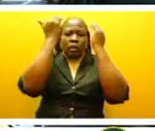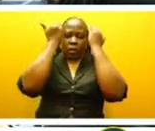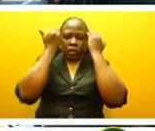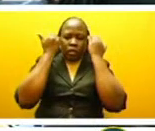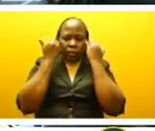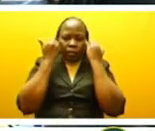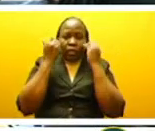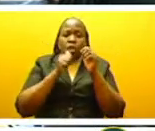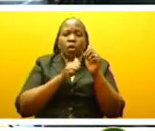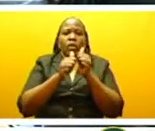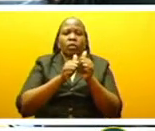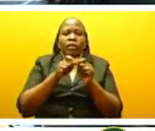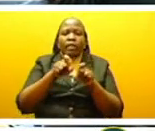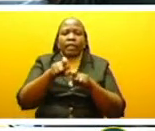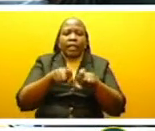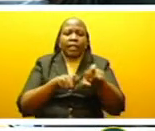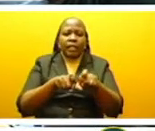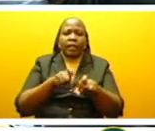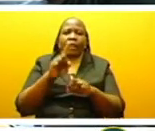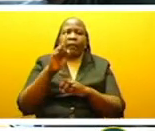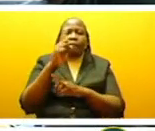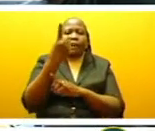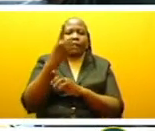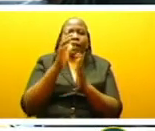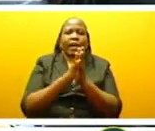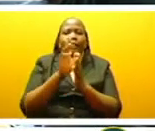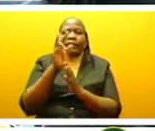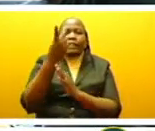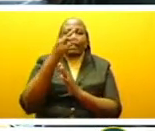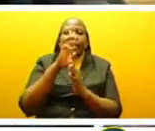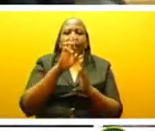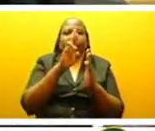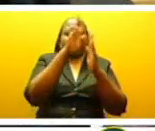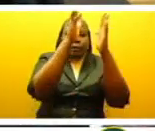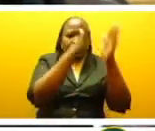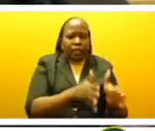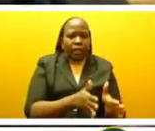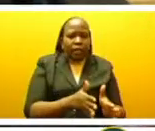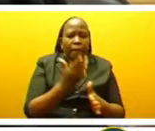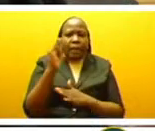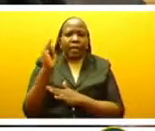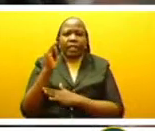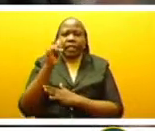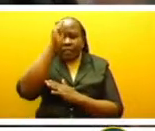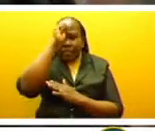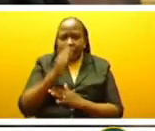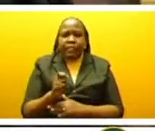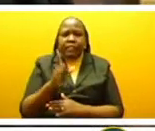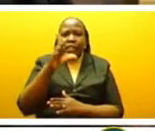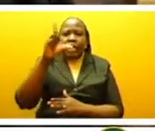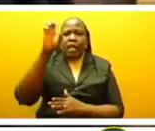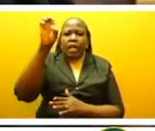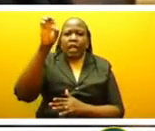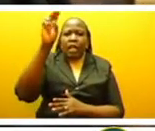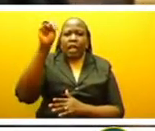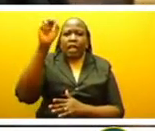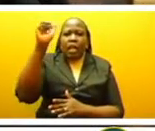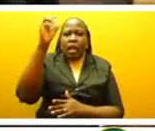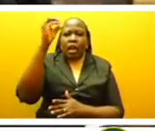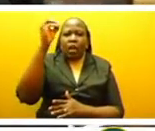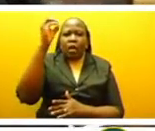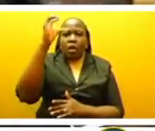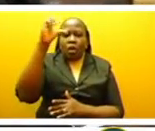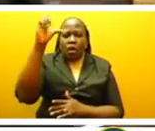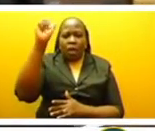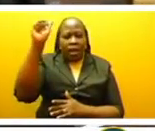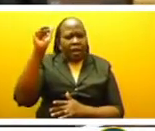directed at the first and second respondent by His Honorable Justice Lenaola, was why didn't the chairperson